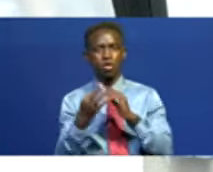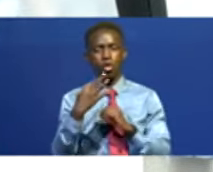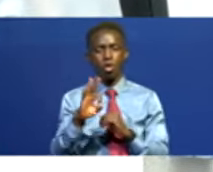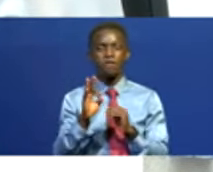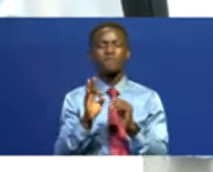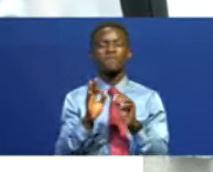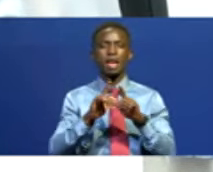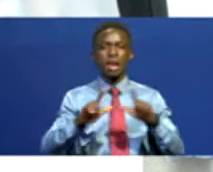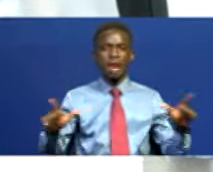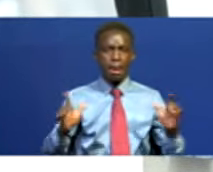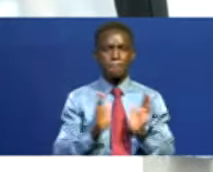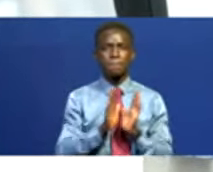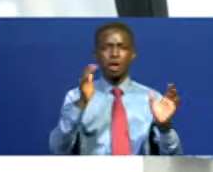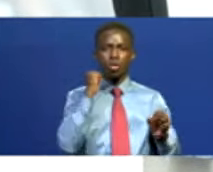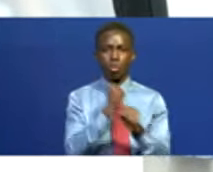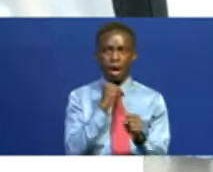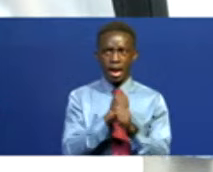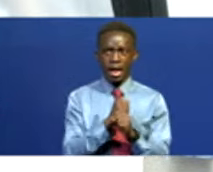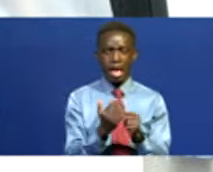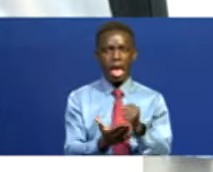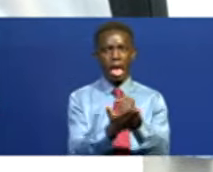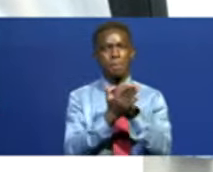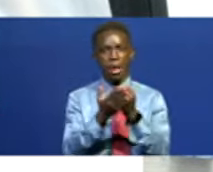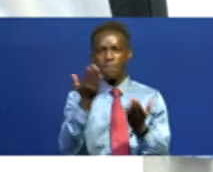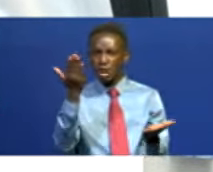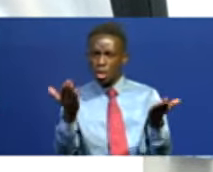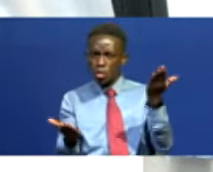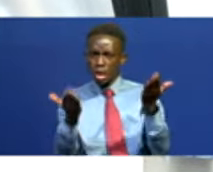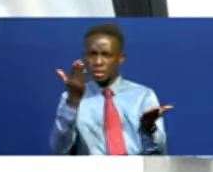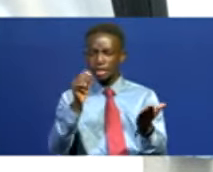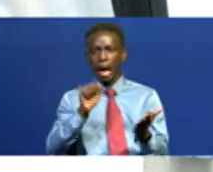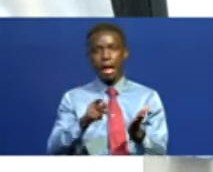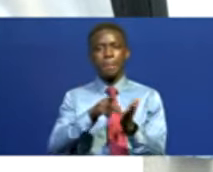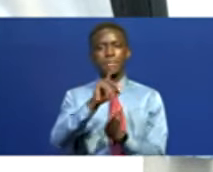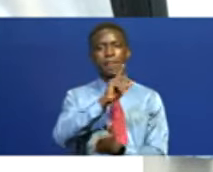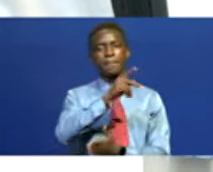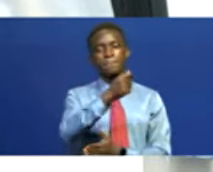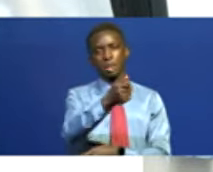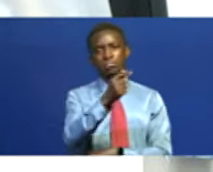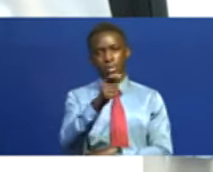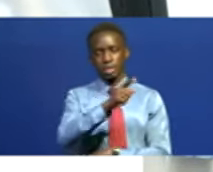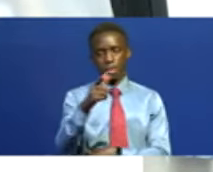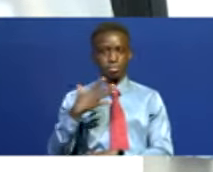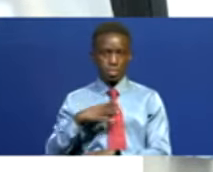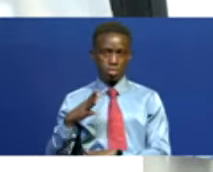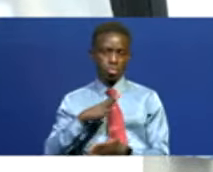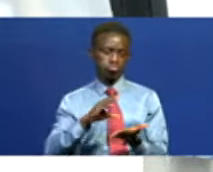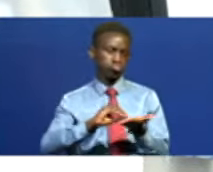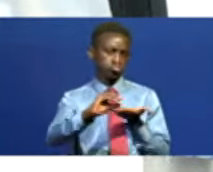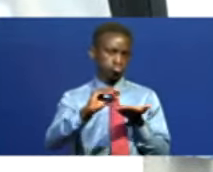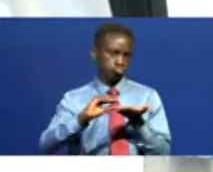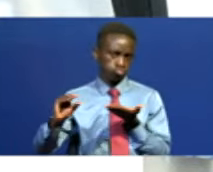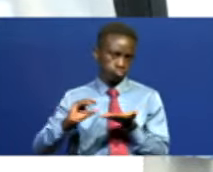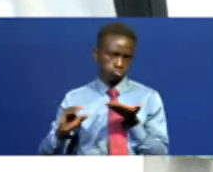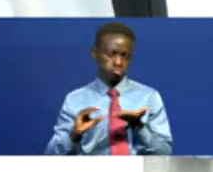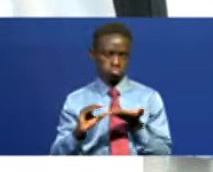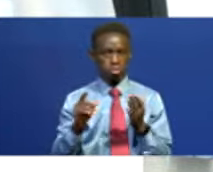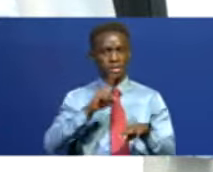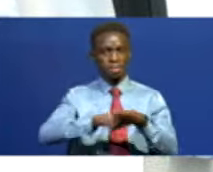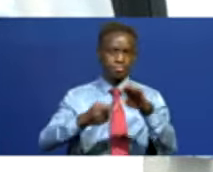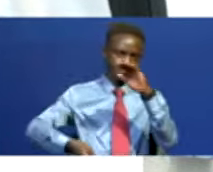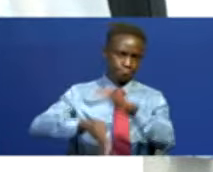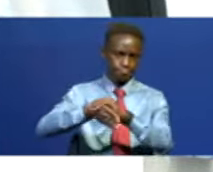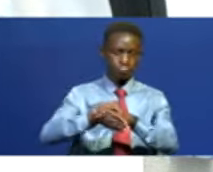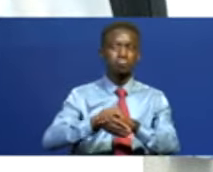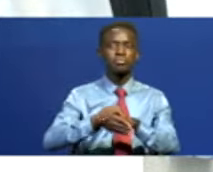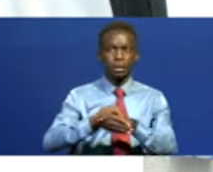do the valuation so that we can compensate these people for an ex gratis. And I think I'll be getting that report, if